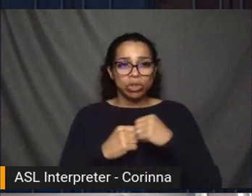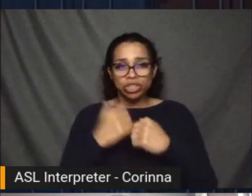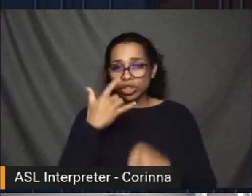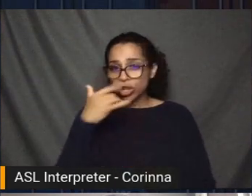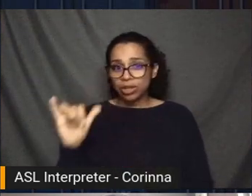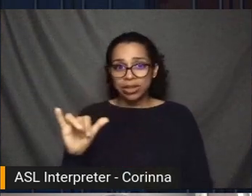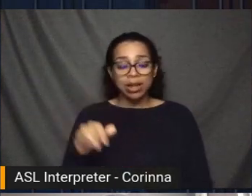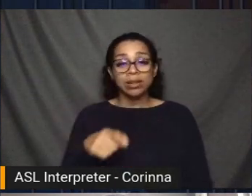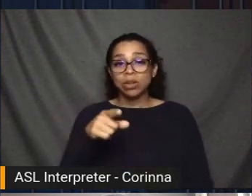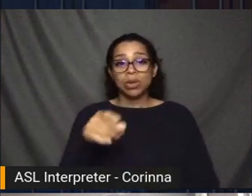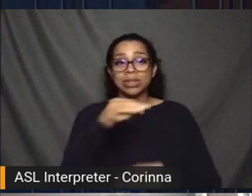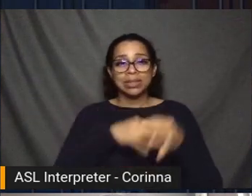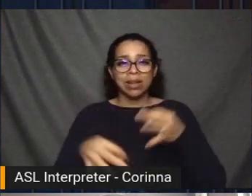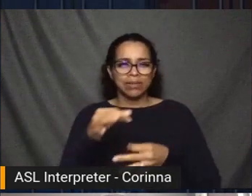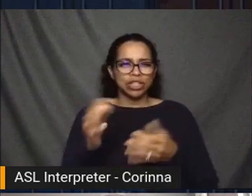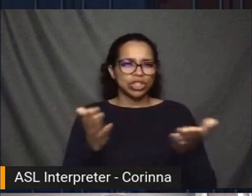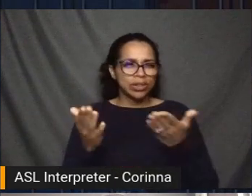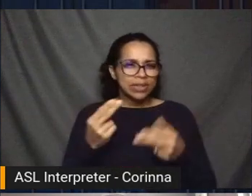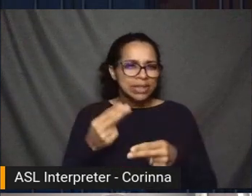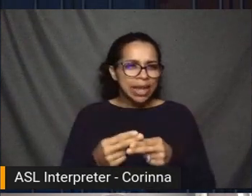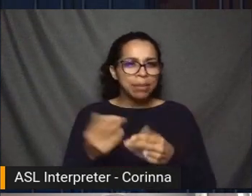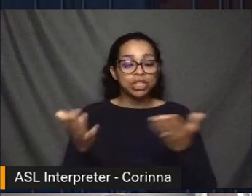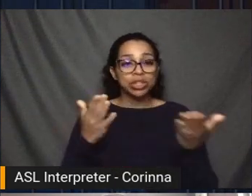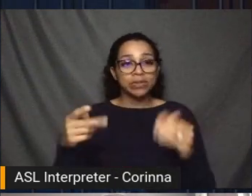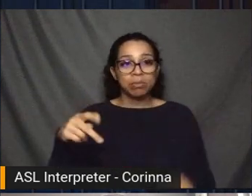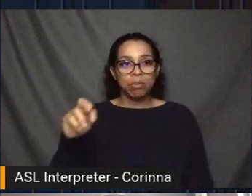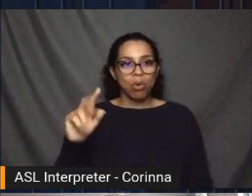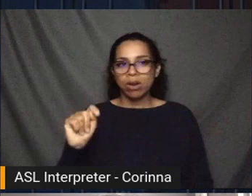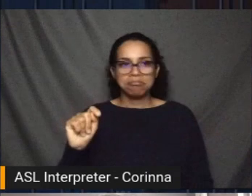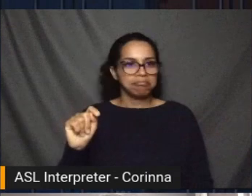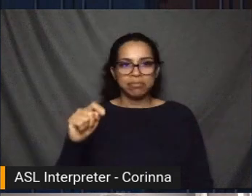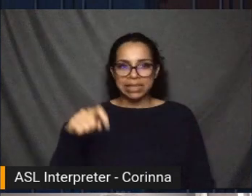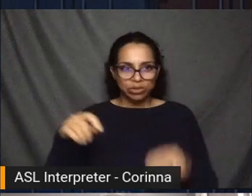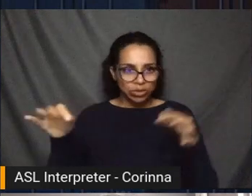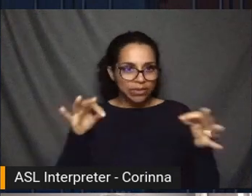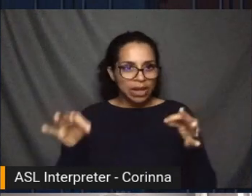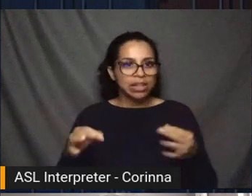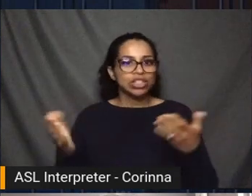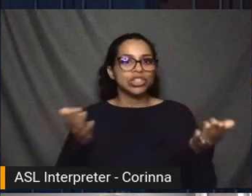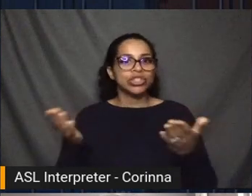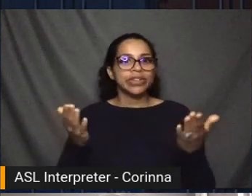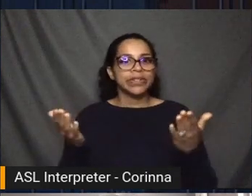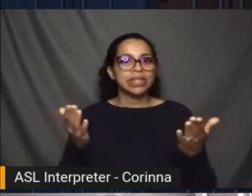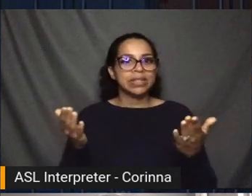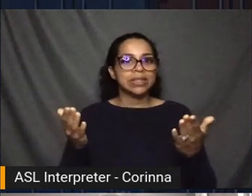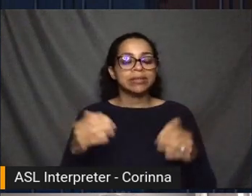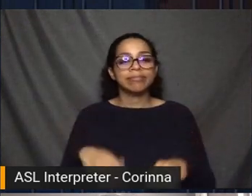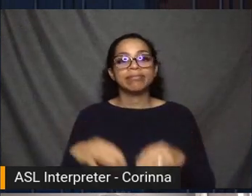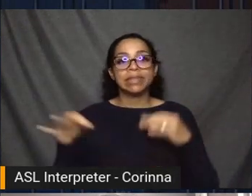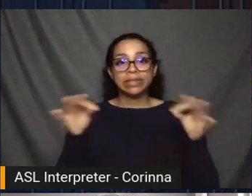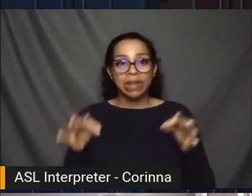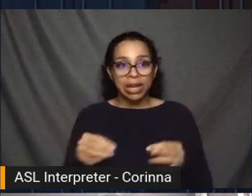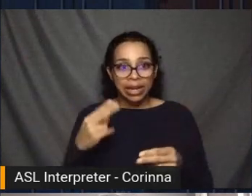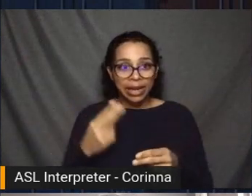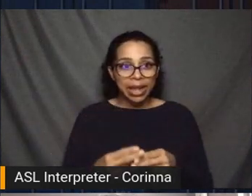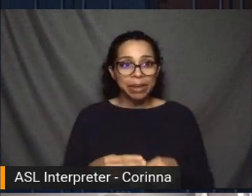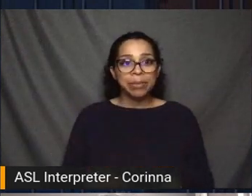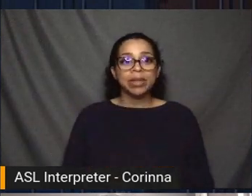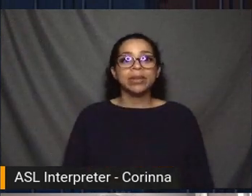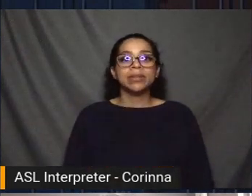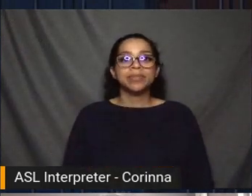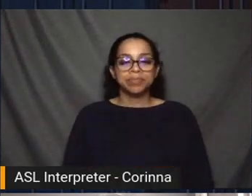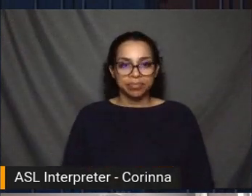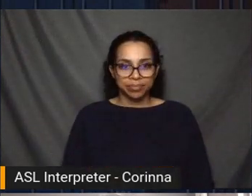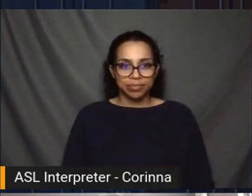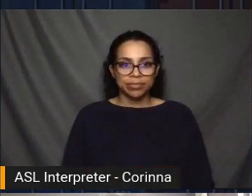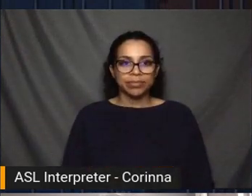of this service name and service port, we need to define a service that defines a name, right? So we're going to do